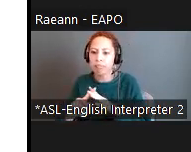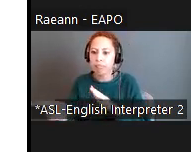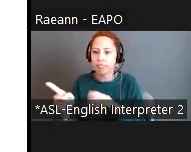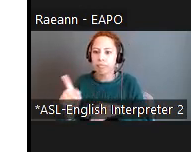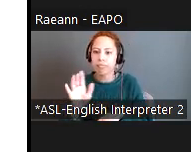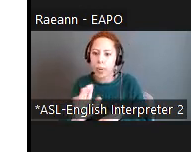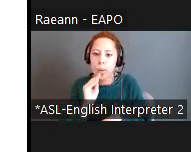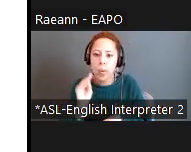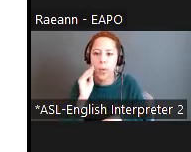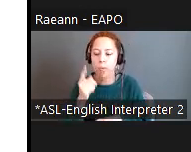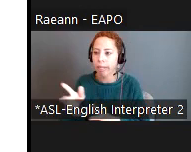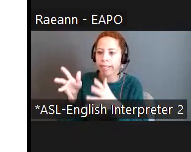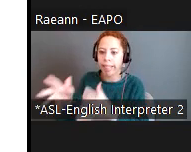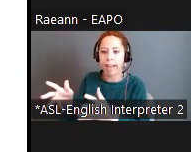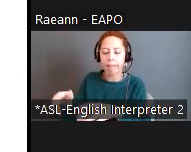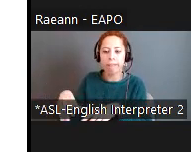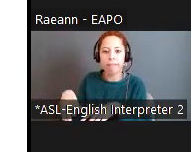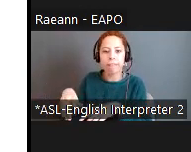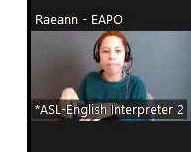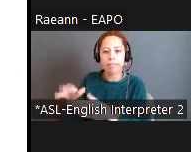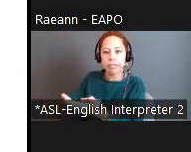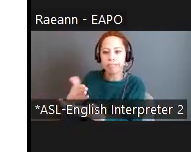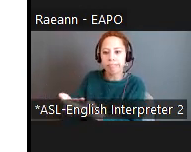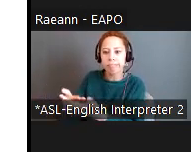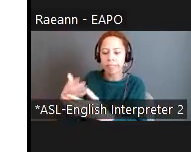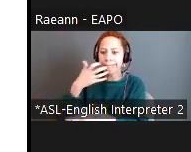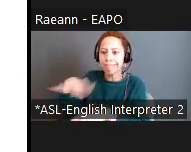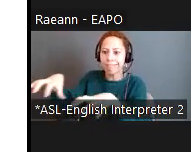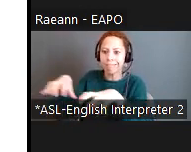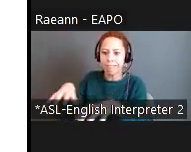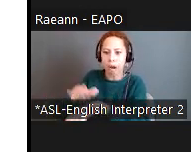leaving the stove on when you shouldn't be? Your power of